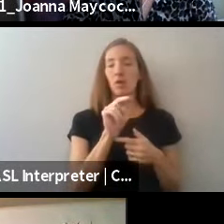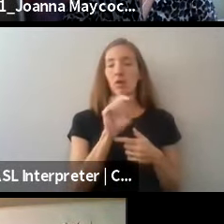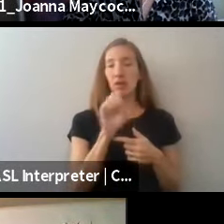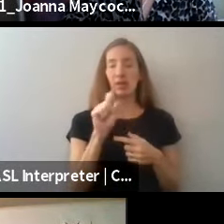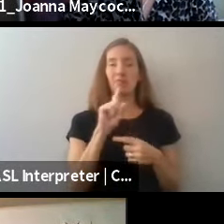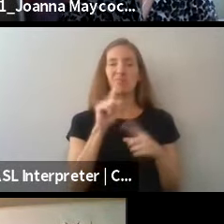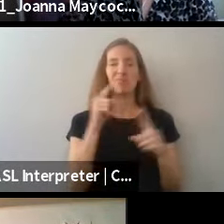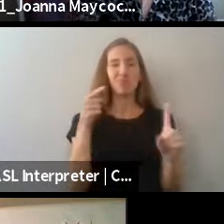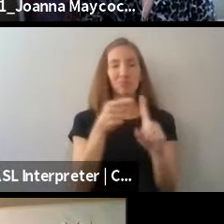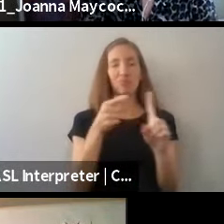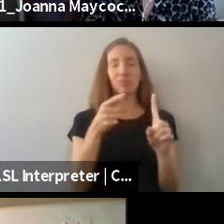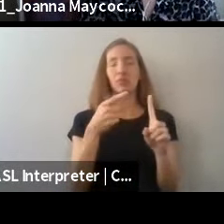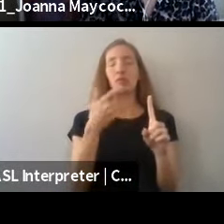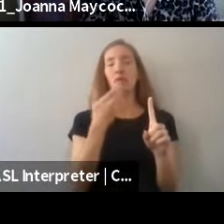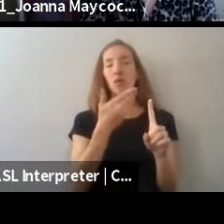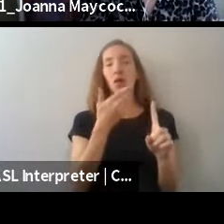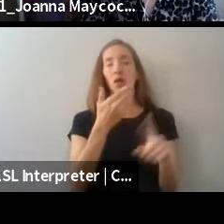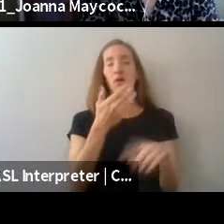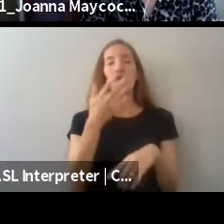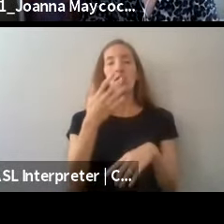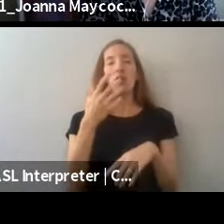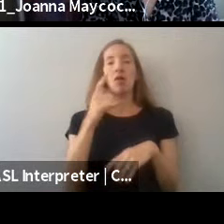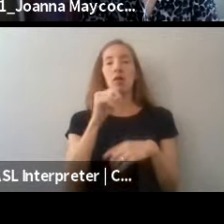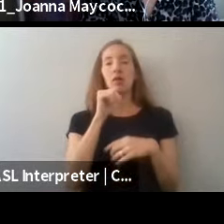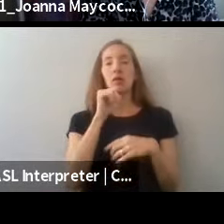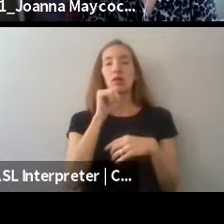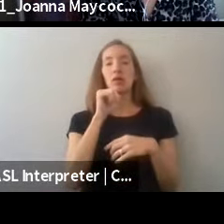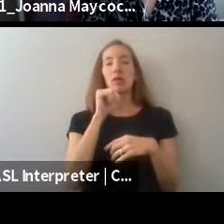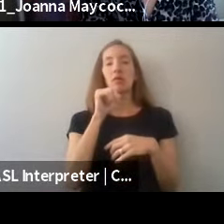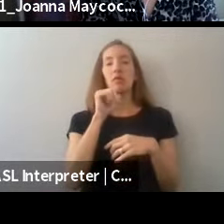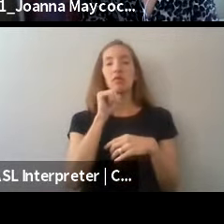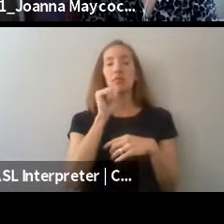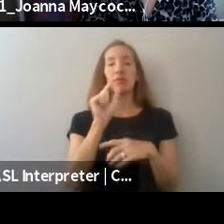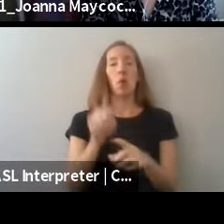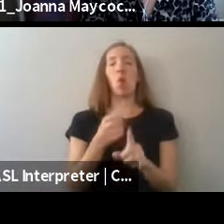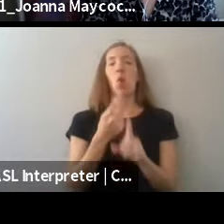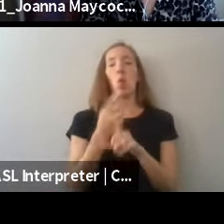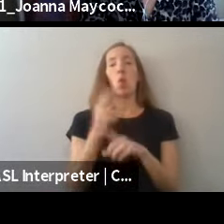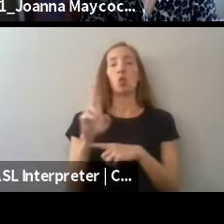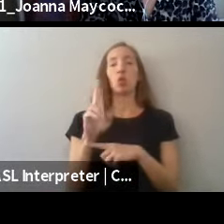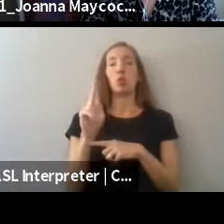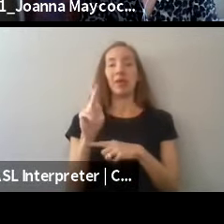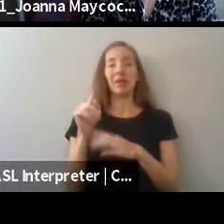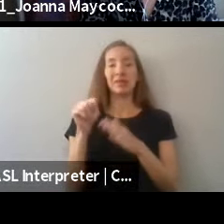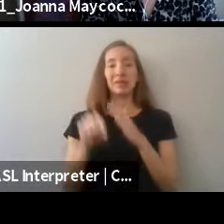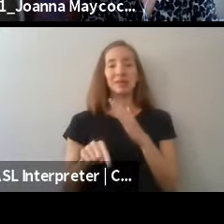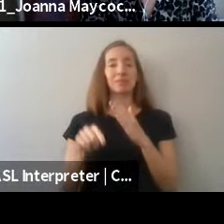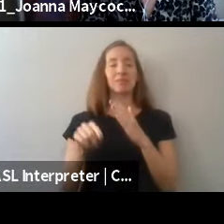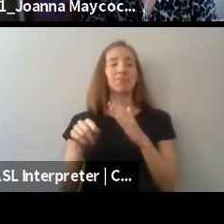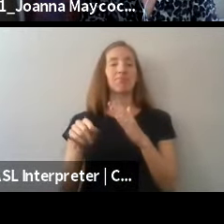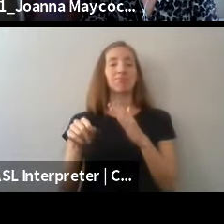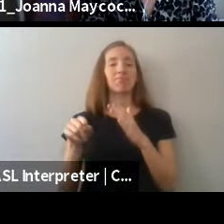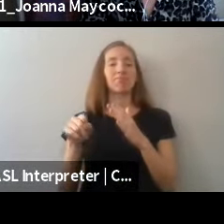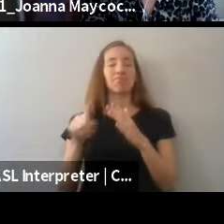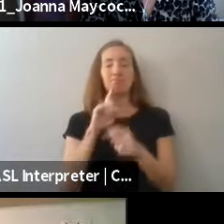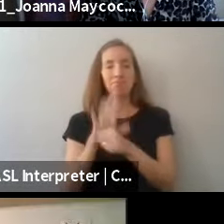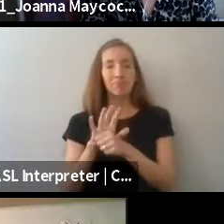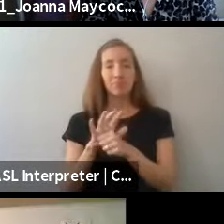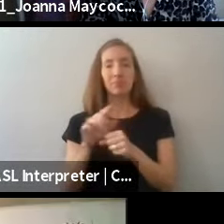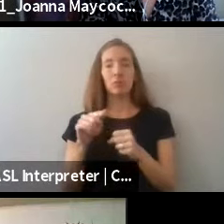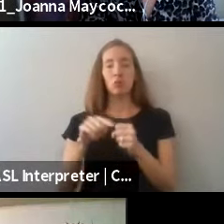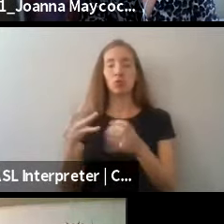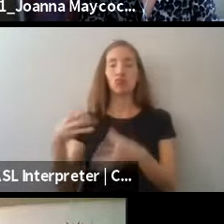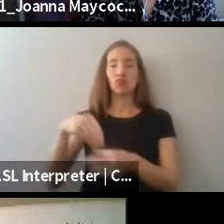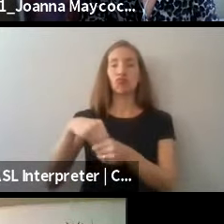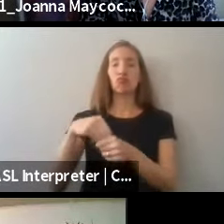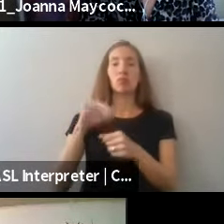only articulating the UK's deep and substantive commitment to being part of the leadership of the Action